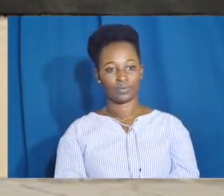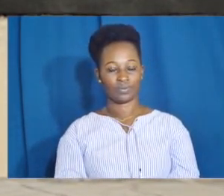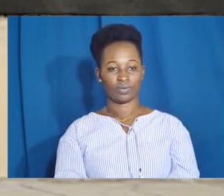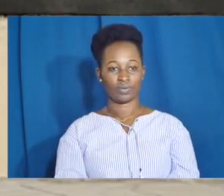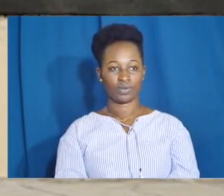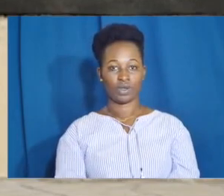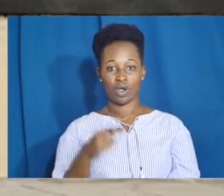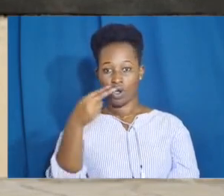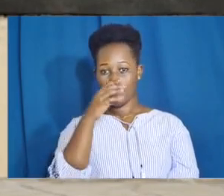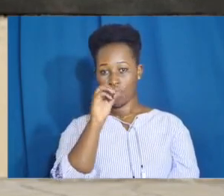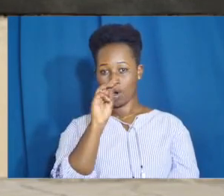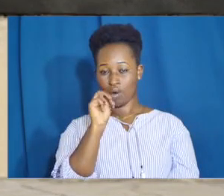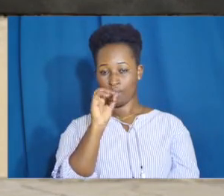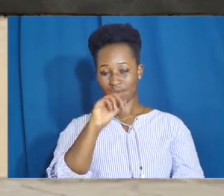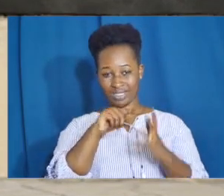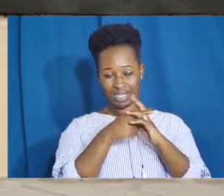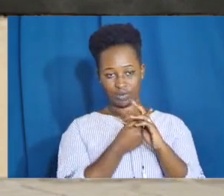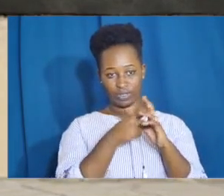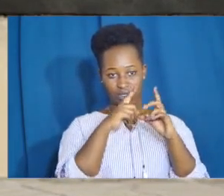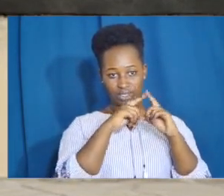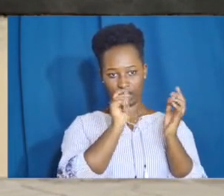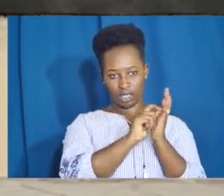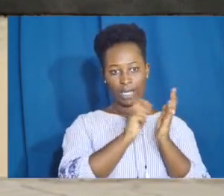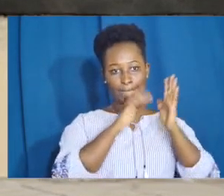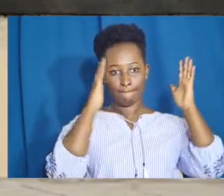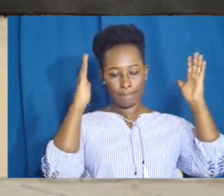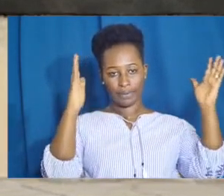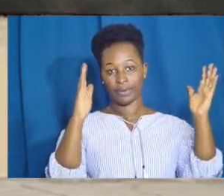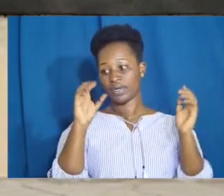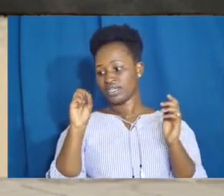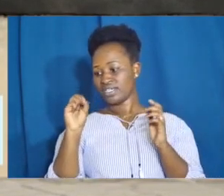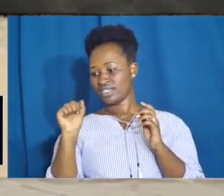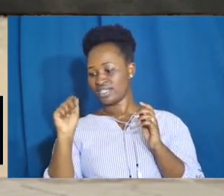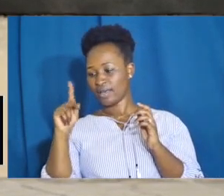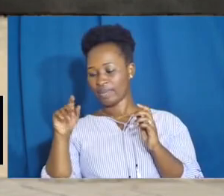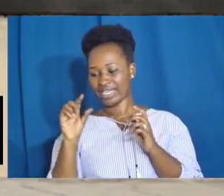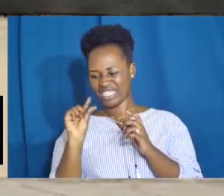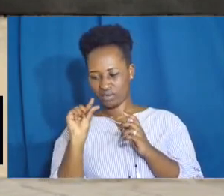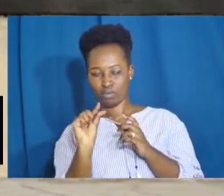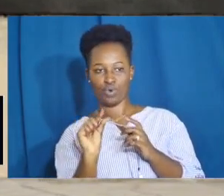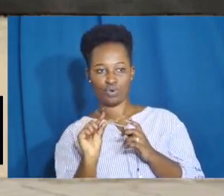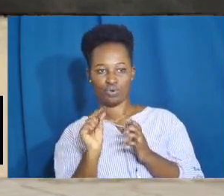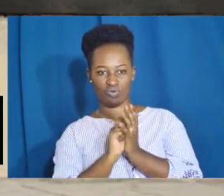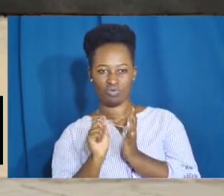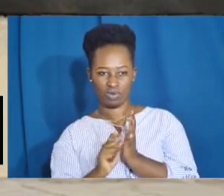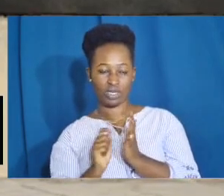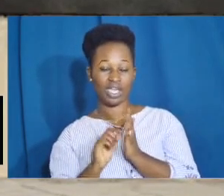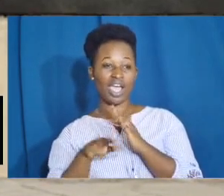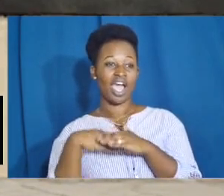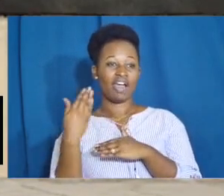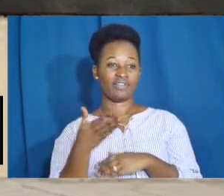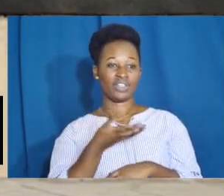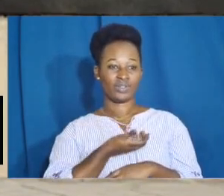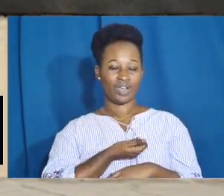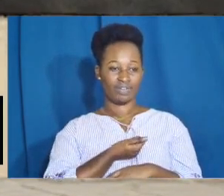Homo starts with a capital letter. Sapiens starts with a small letter. Then after,